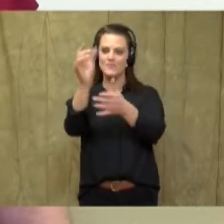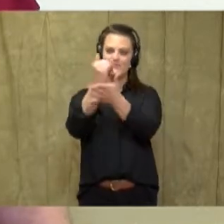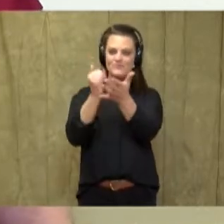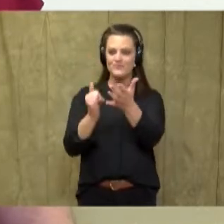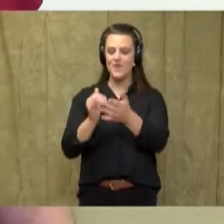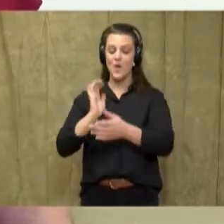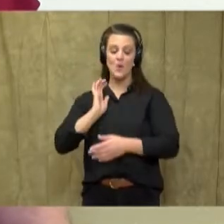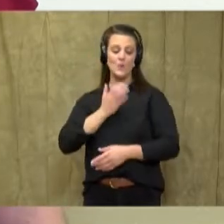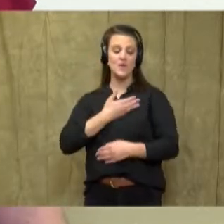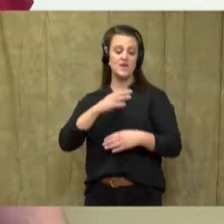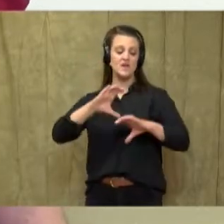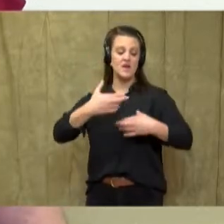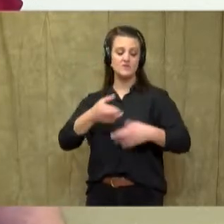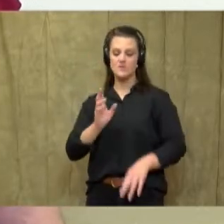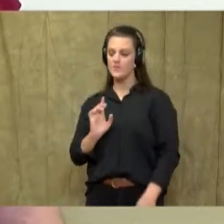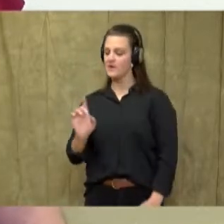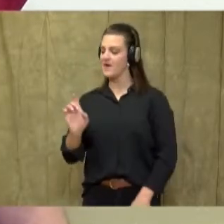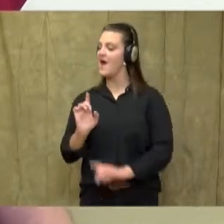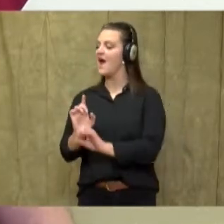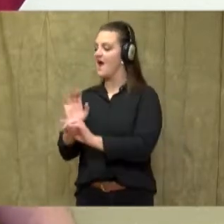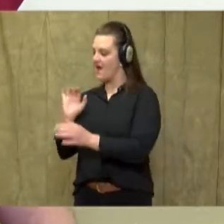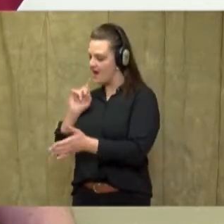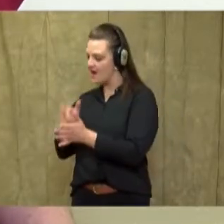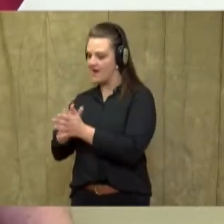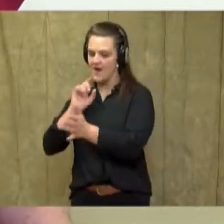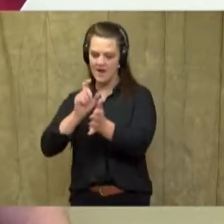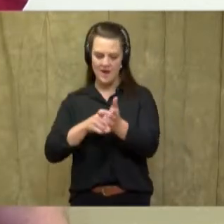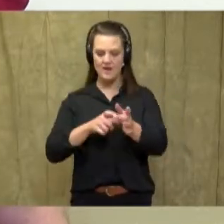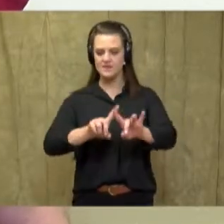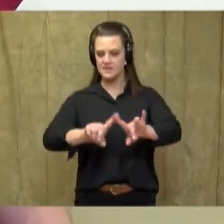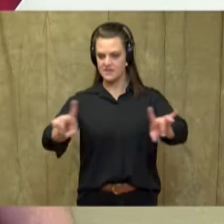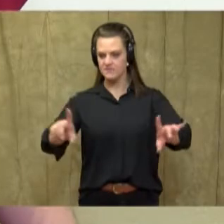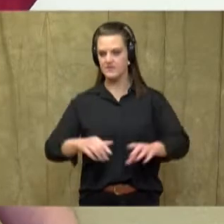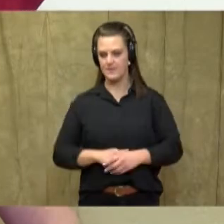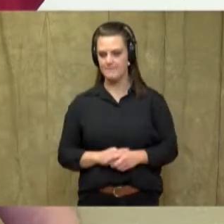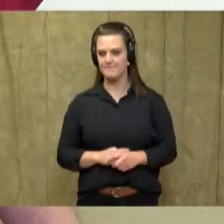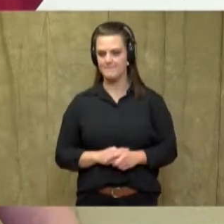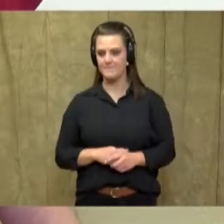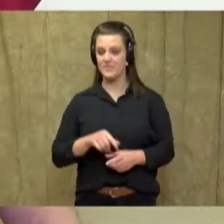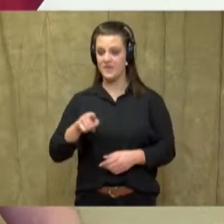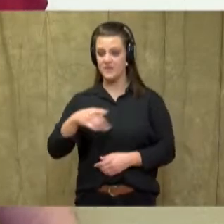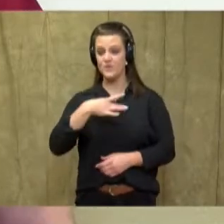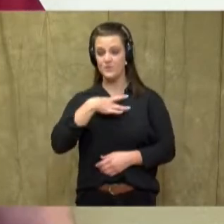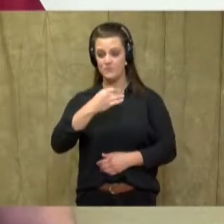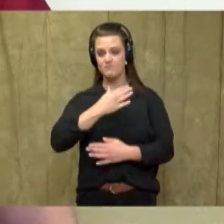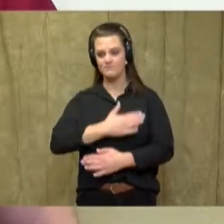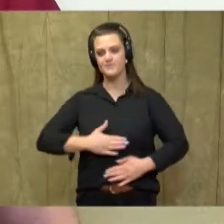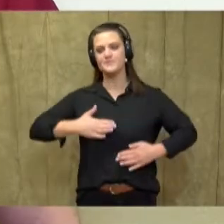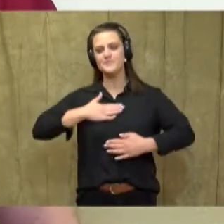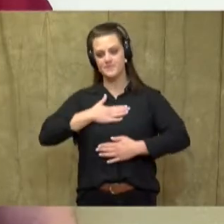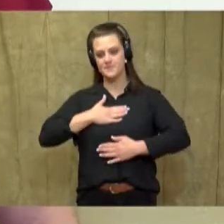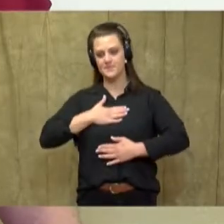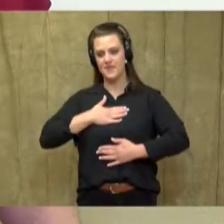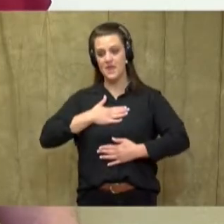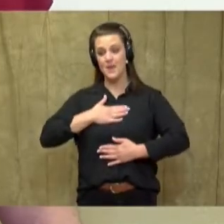see it when we're walking around our classrooms. So we know, boys and girls, that you like to do that. Just don't forget it while you're home as